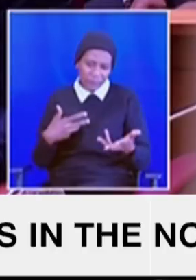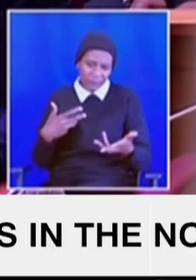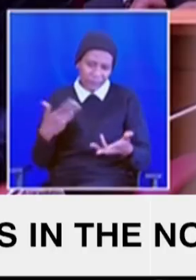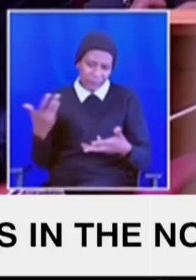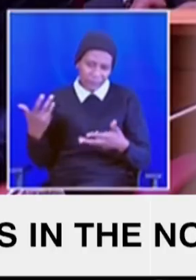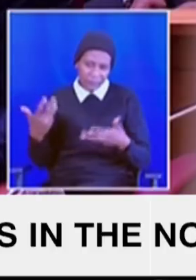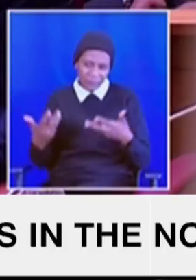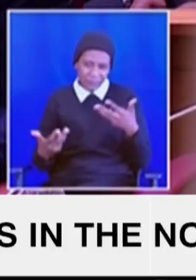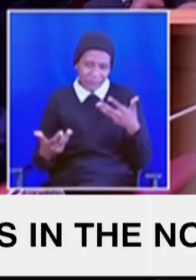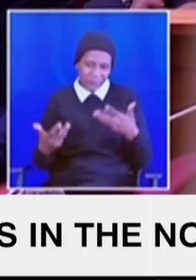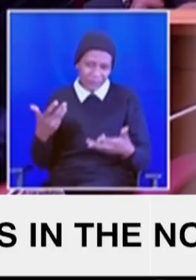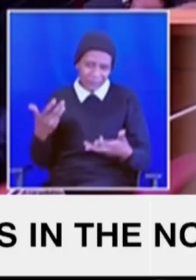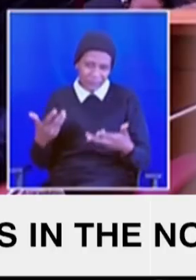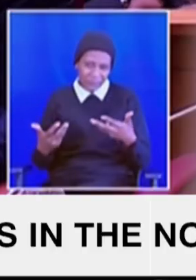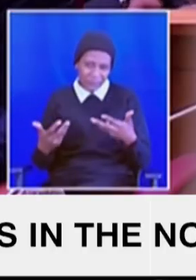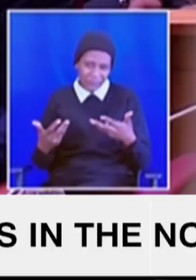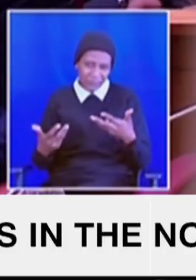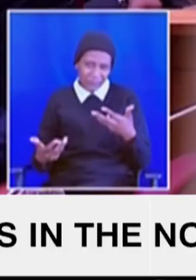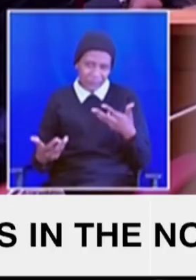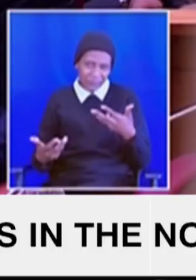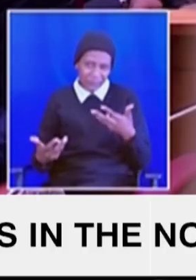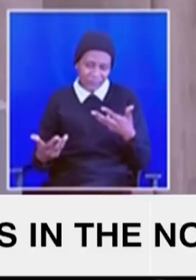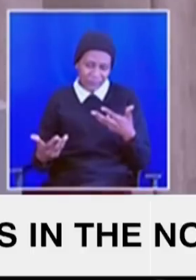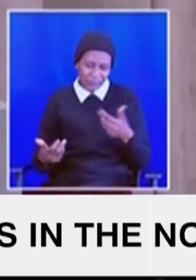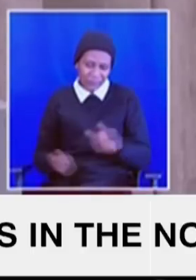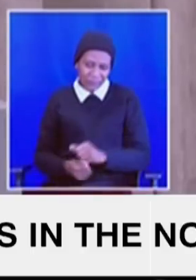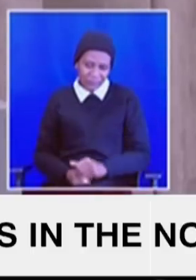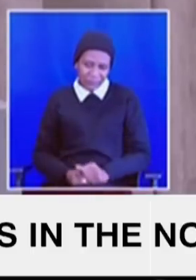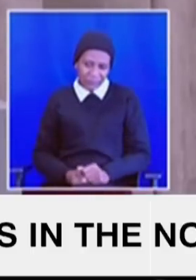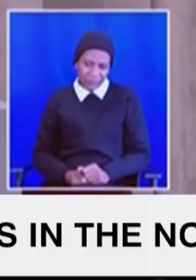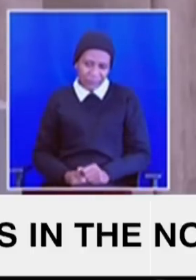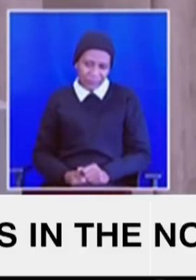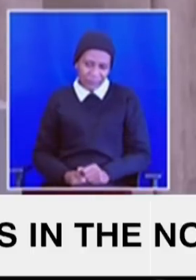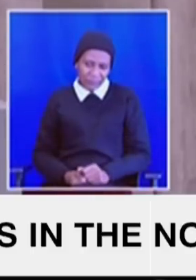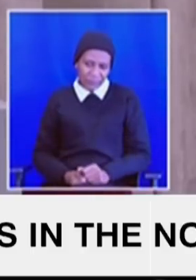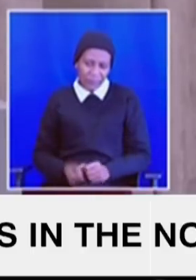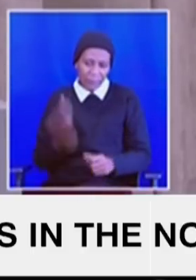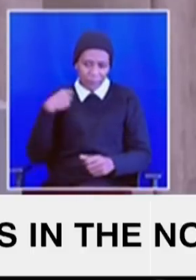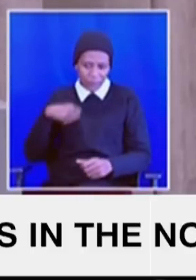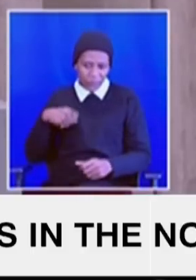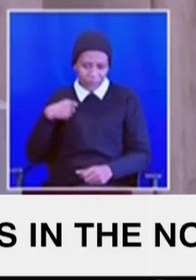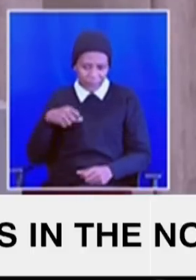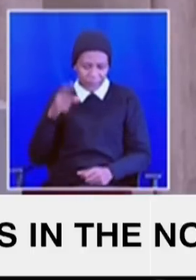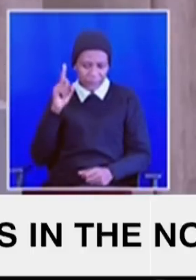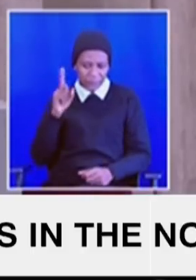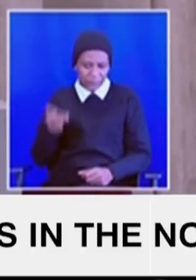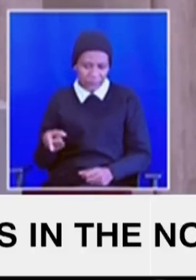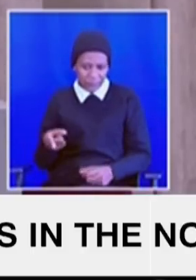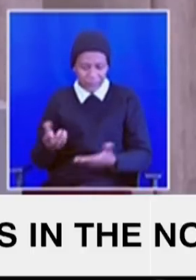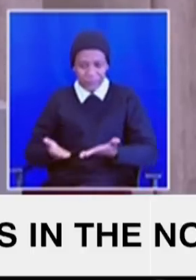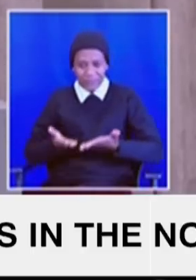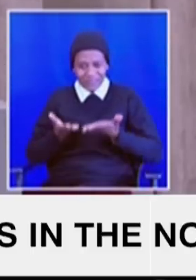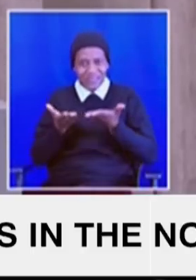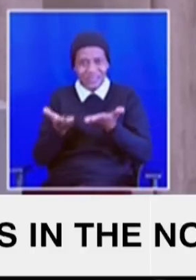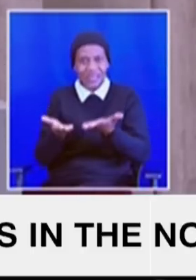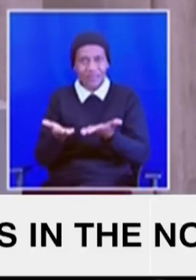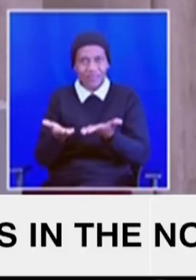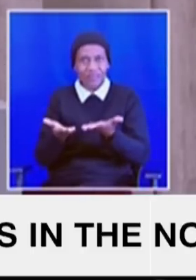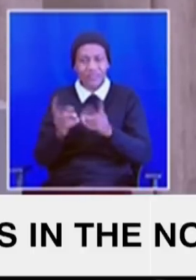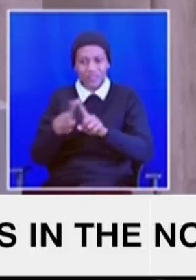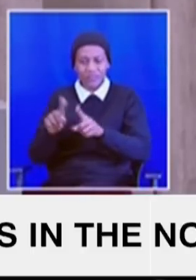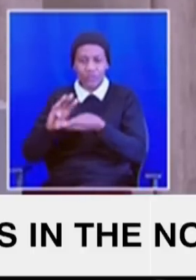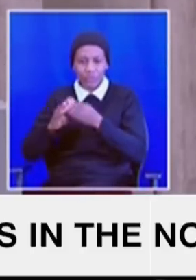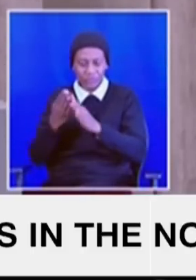it must be at the core of their mandate to be able to serve communities.